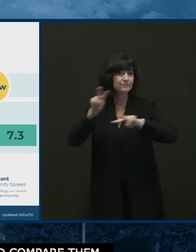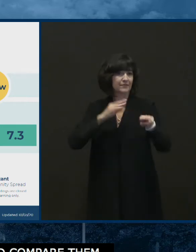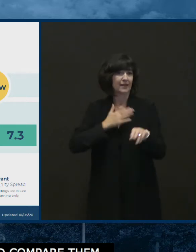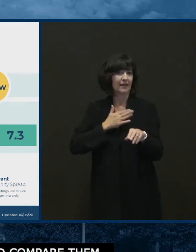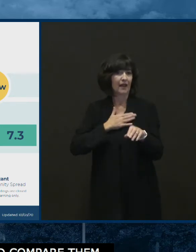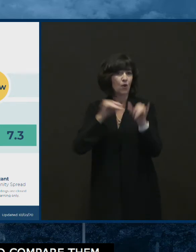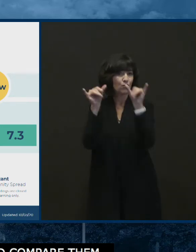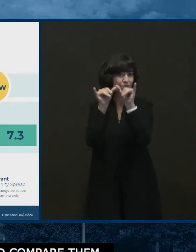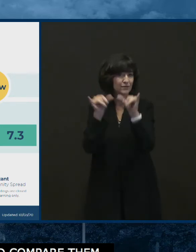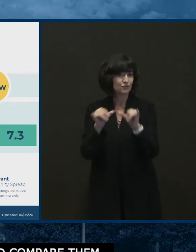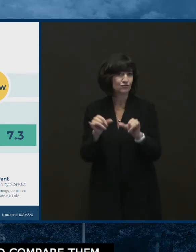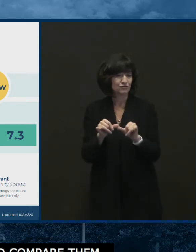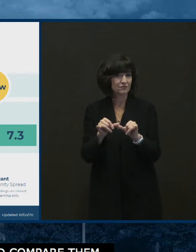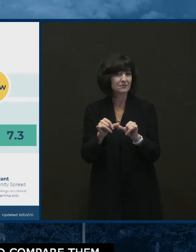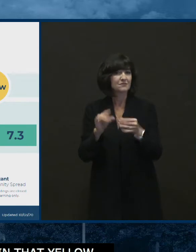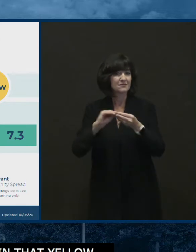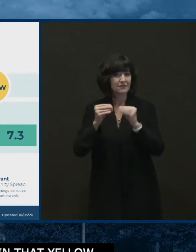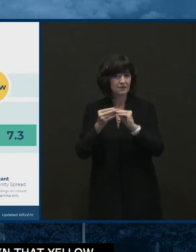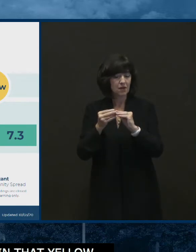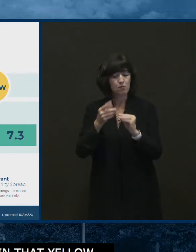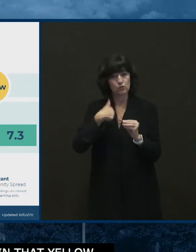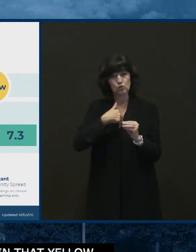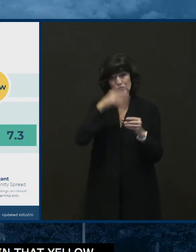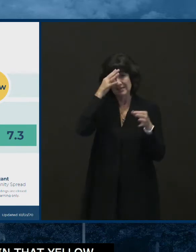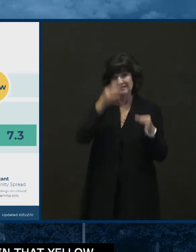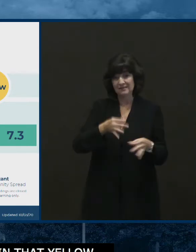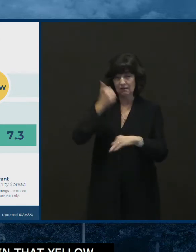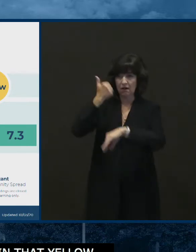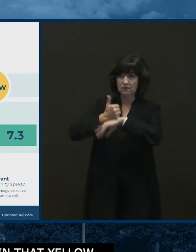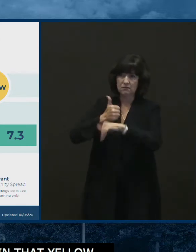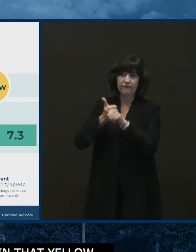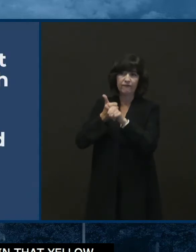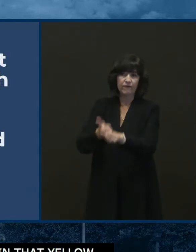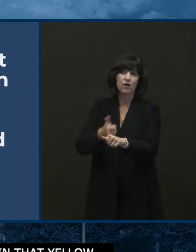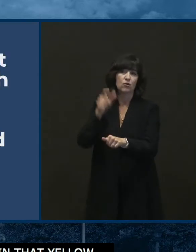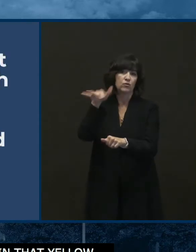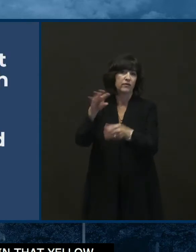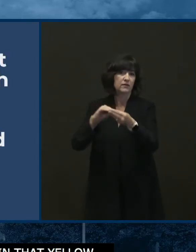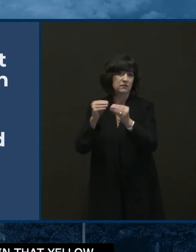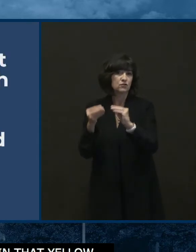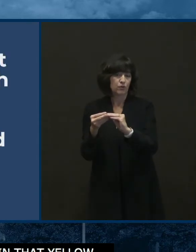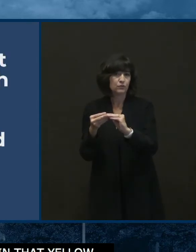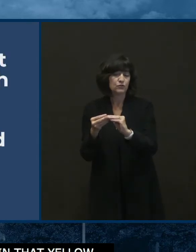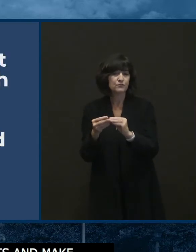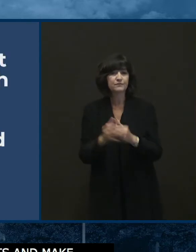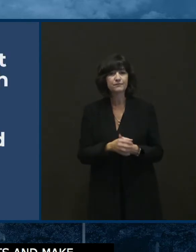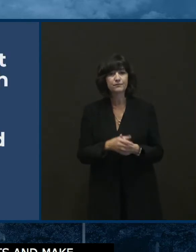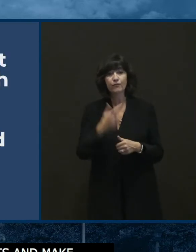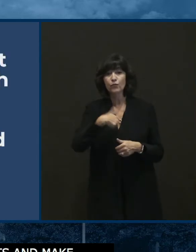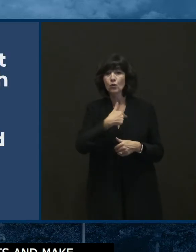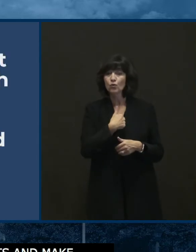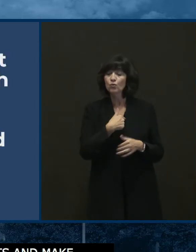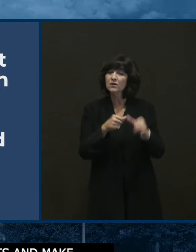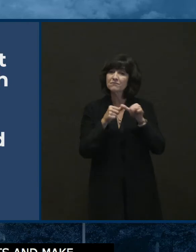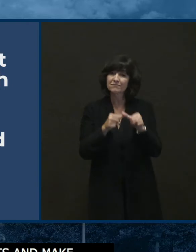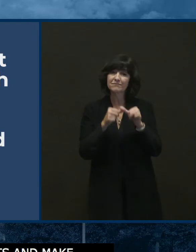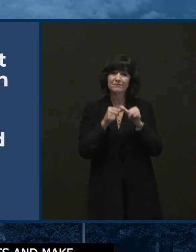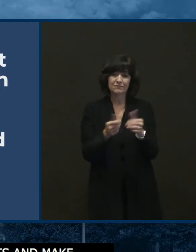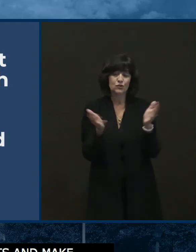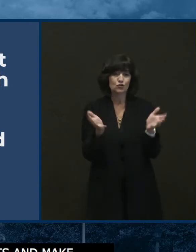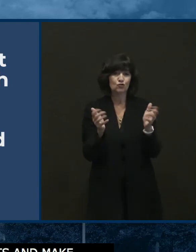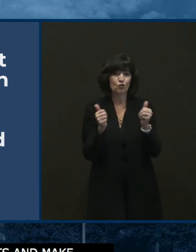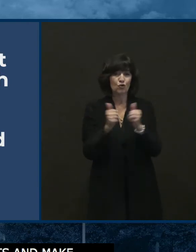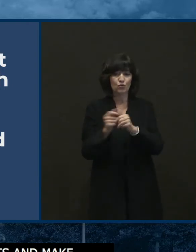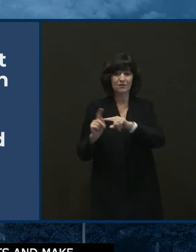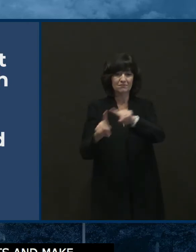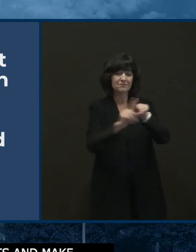stats and to make decisions based on that. But we are constantly talking with our school district superintendents, our charter